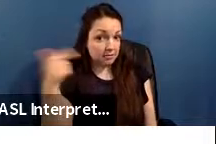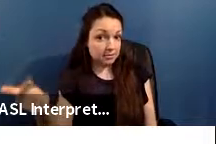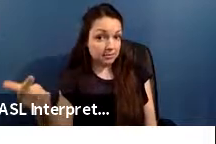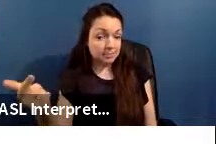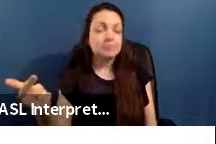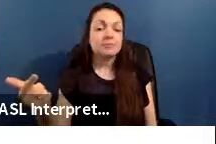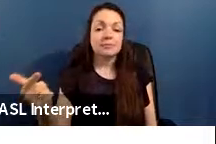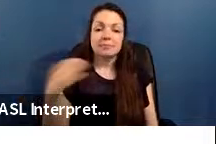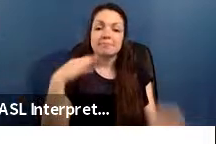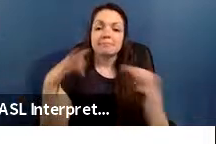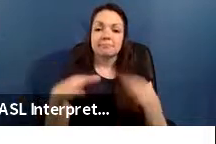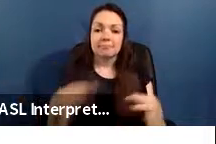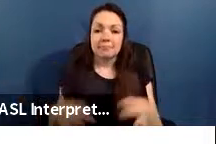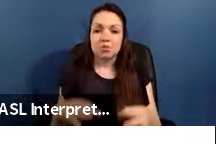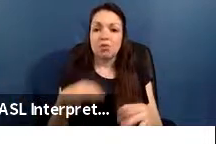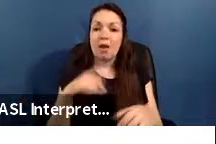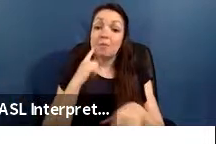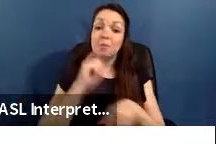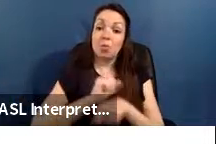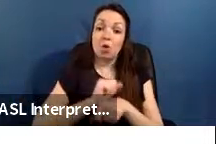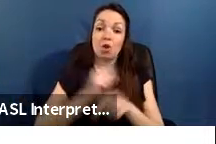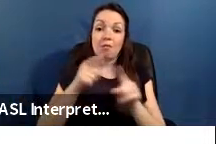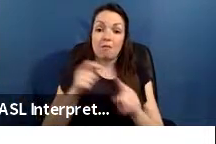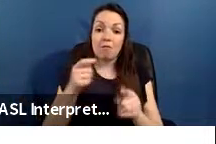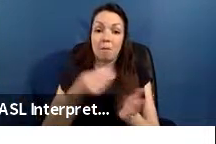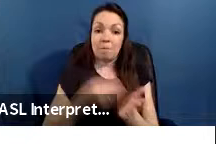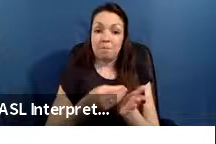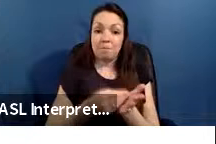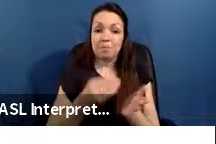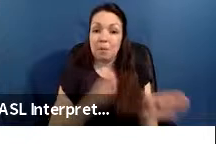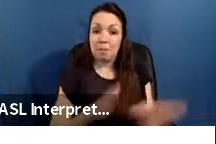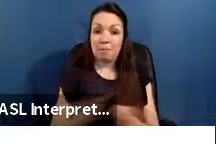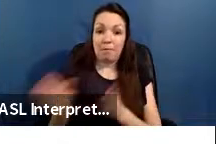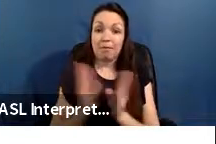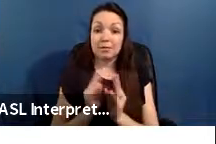describe the work of the capital planning session. Thank you all for joining us.